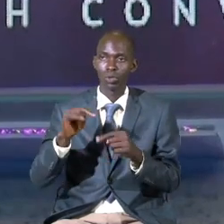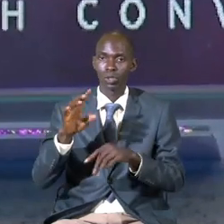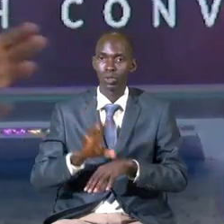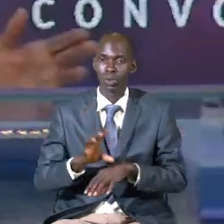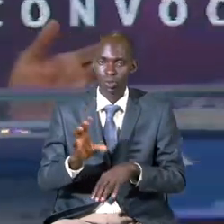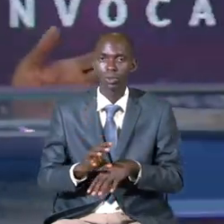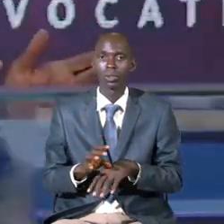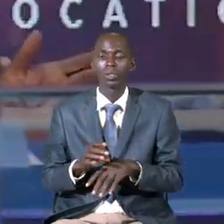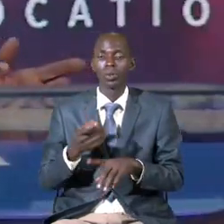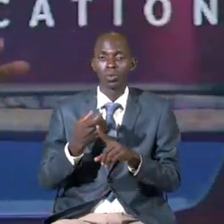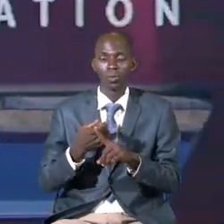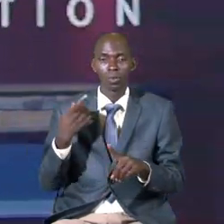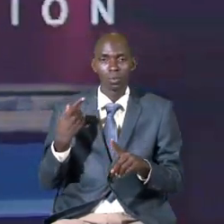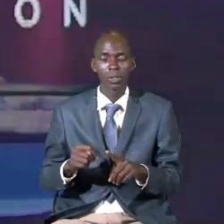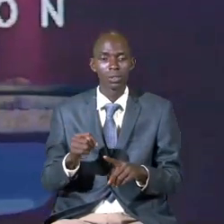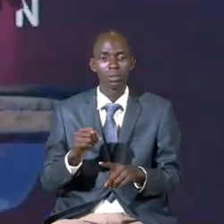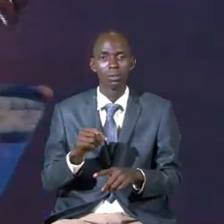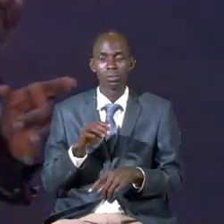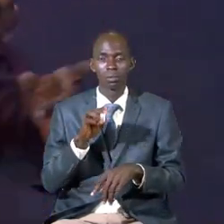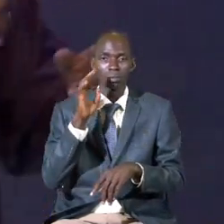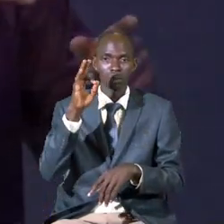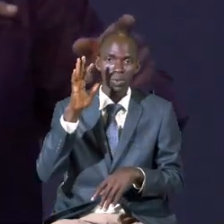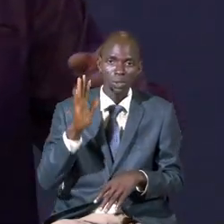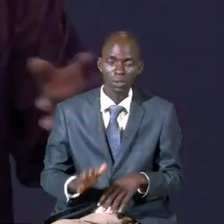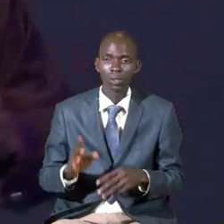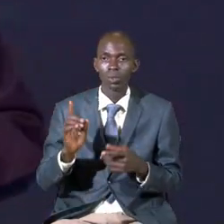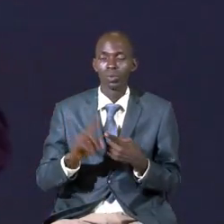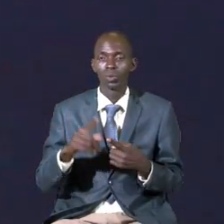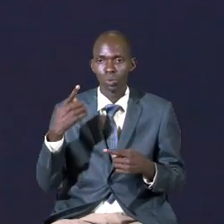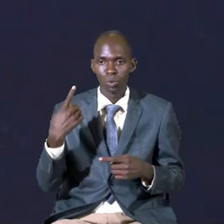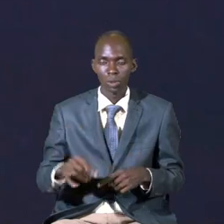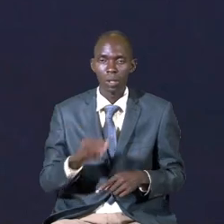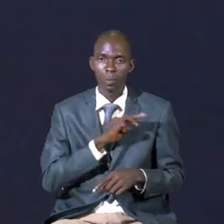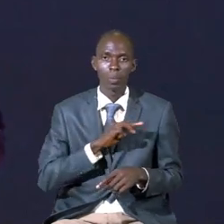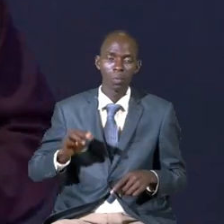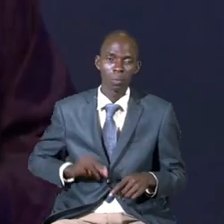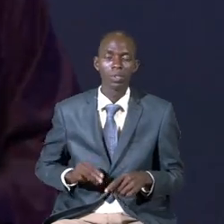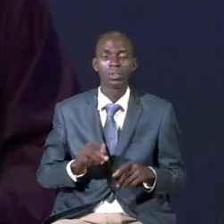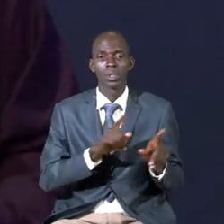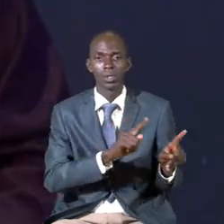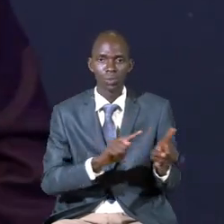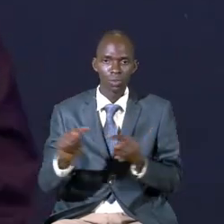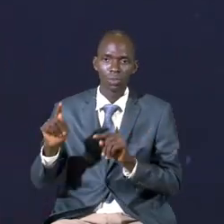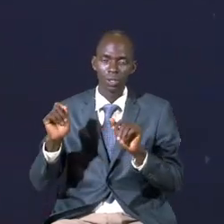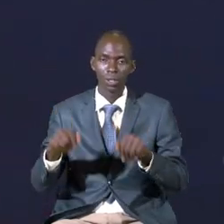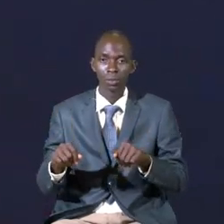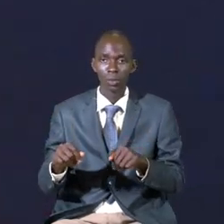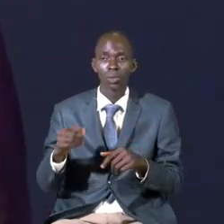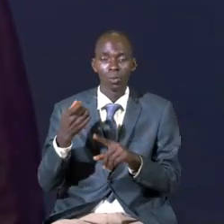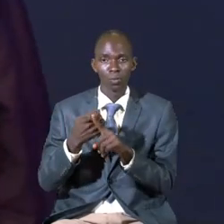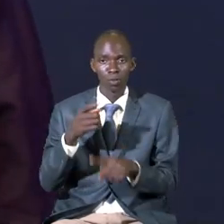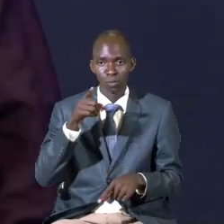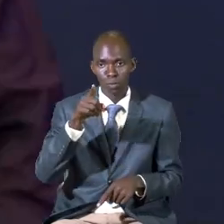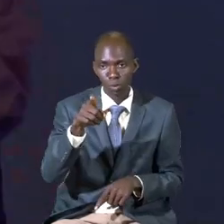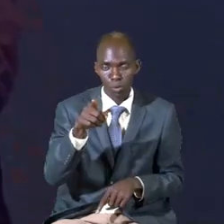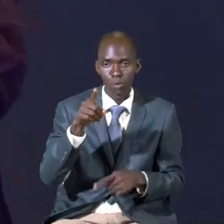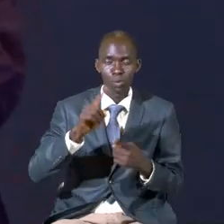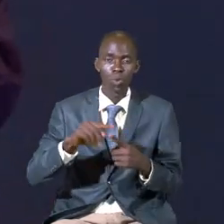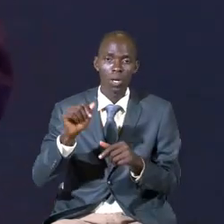from the minister to the members transferable from you to everybody you will